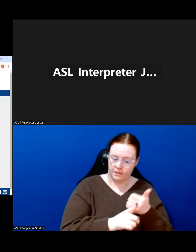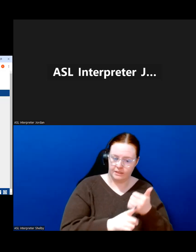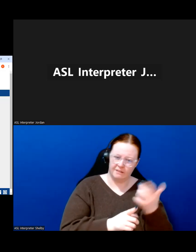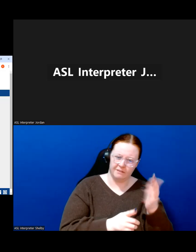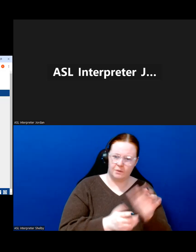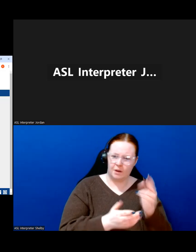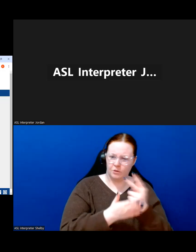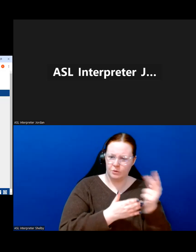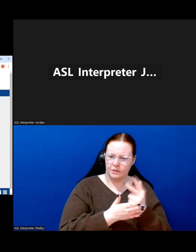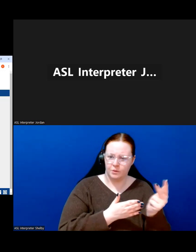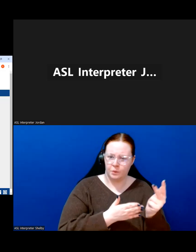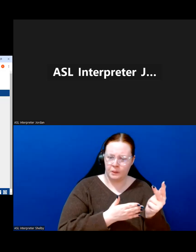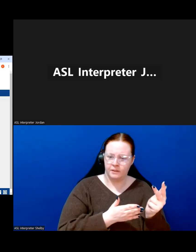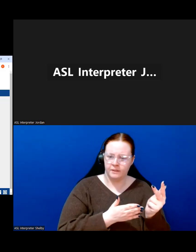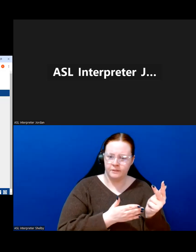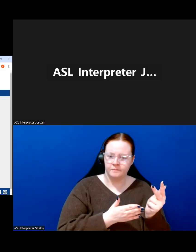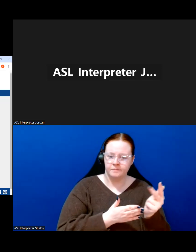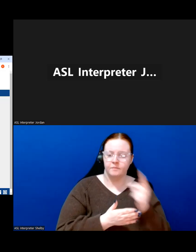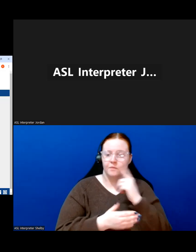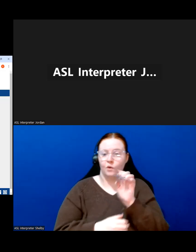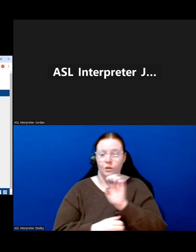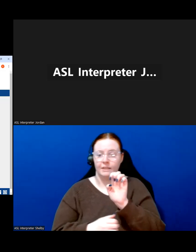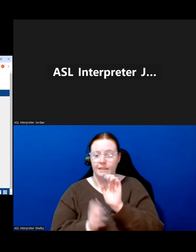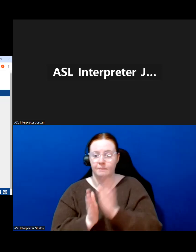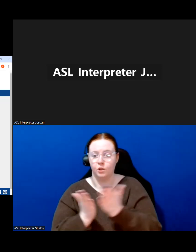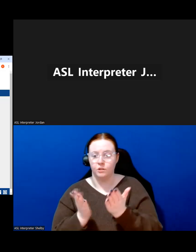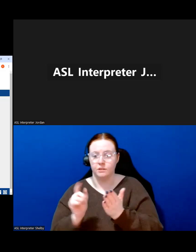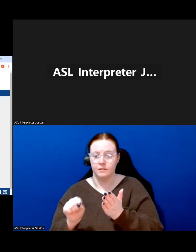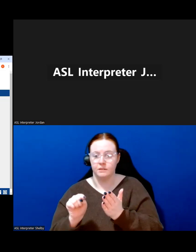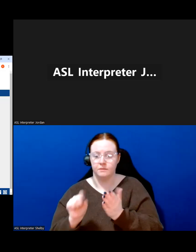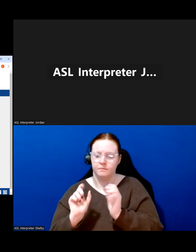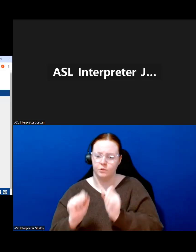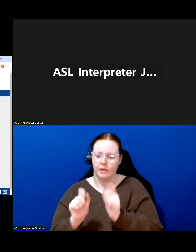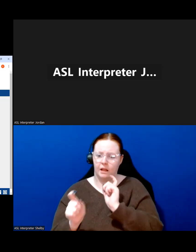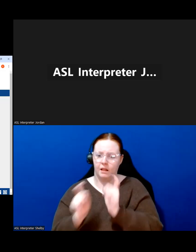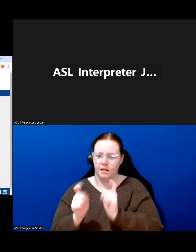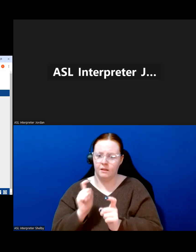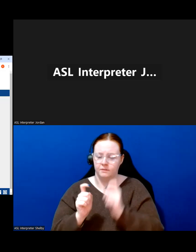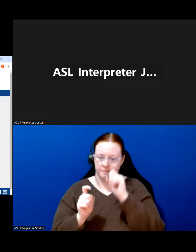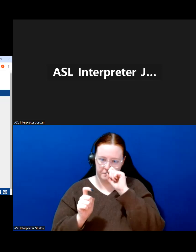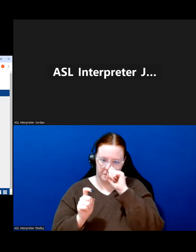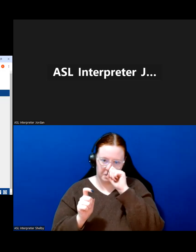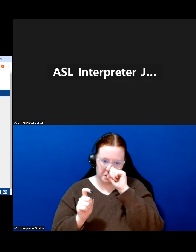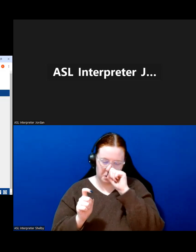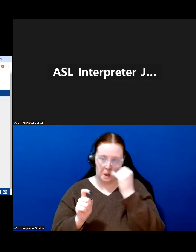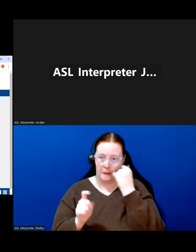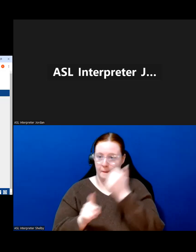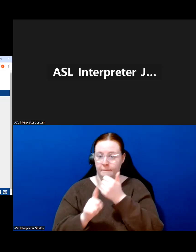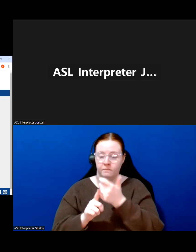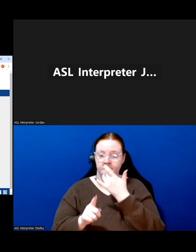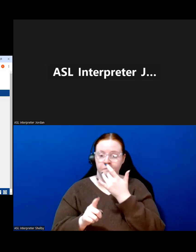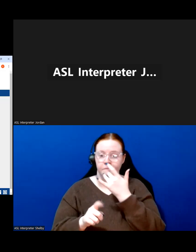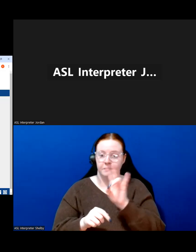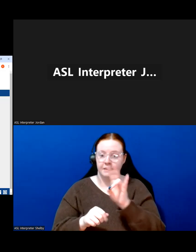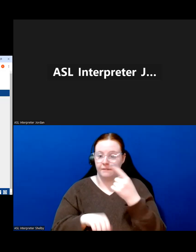weeks. For ebooks, there's a way that you can adjust it. So if you wanted an ebook for like 7 days, you'd get it for that a